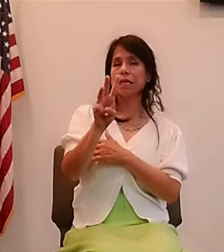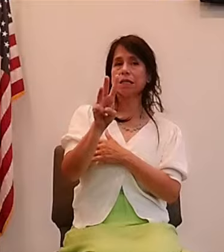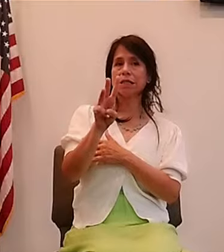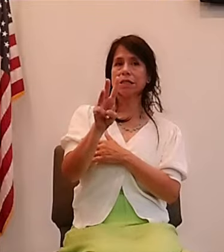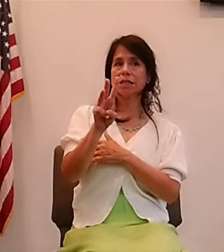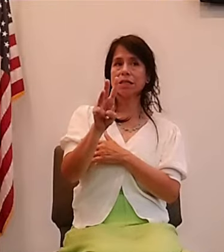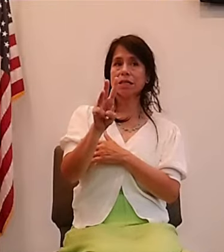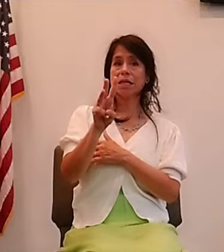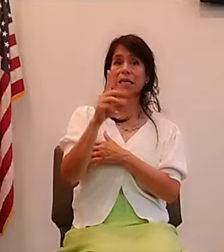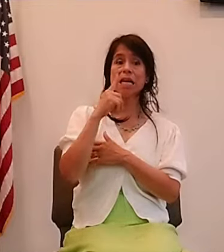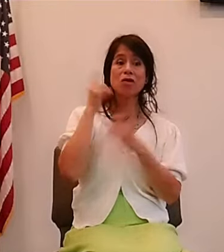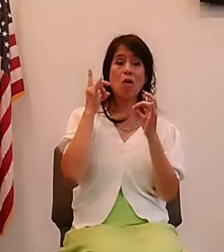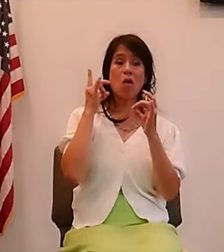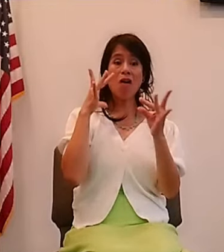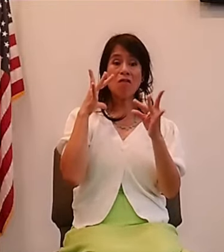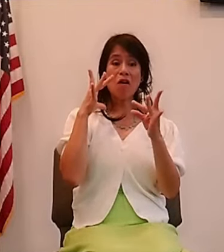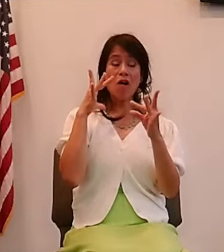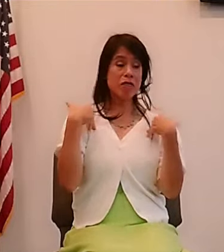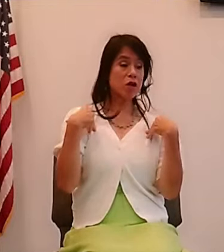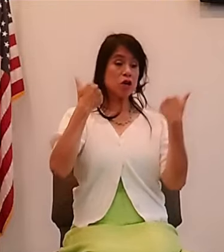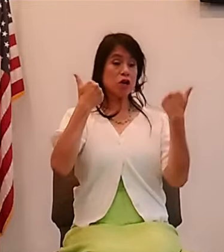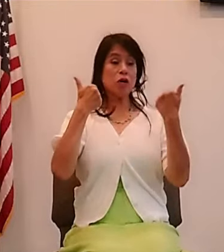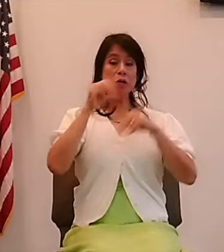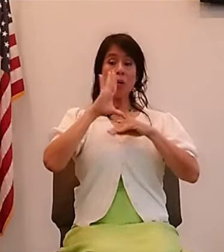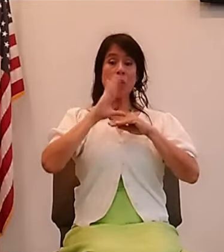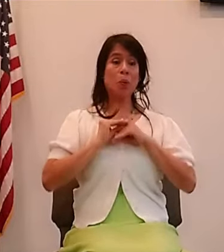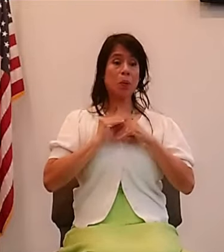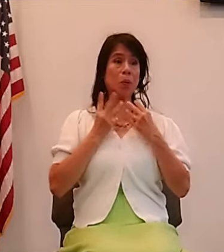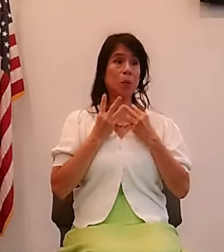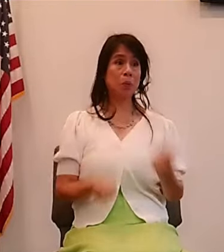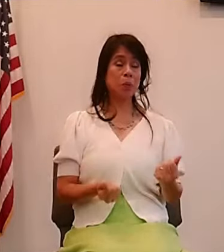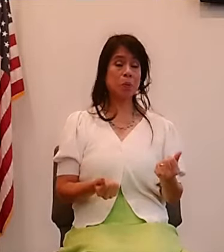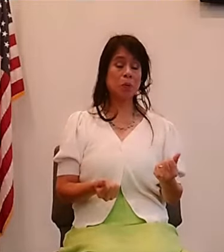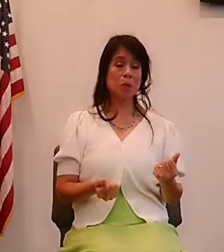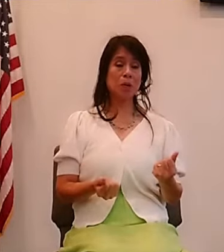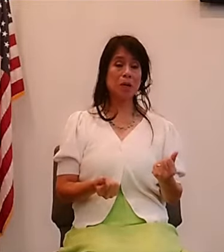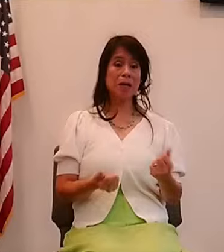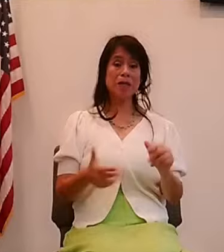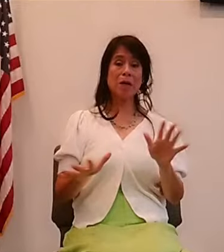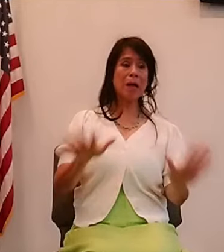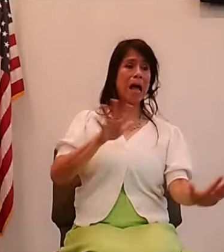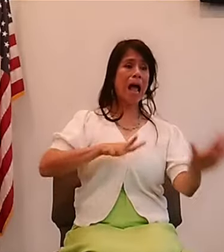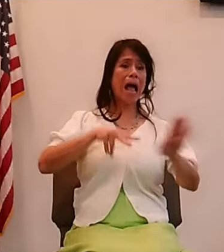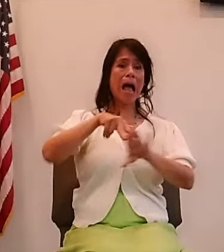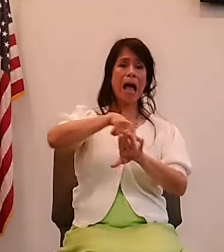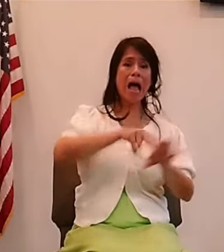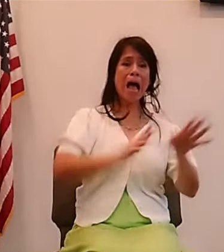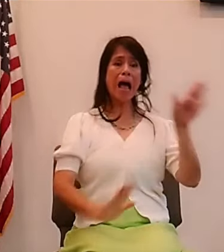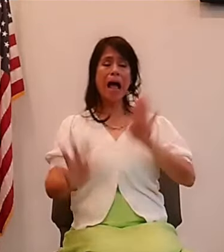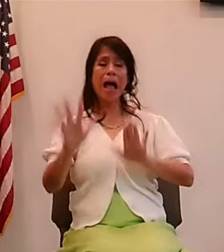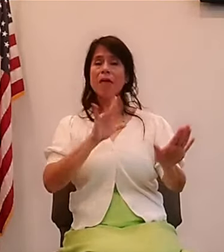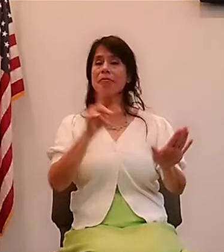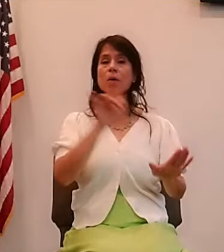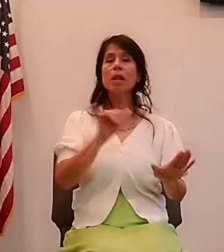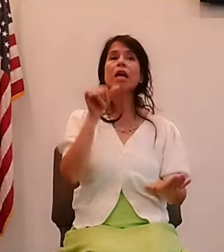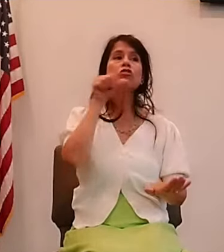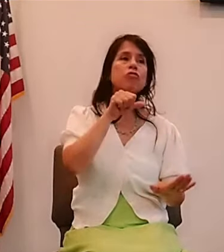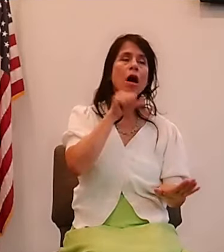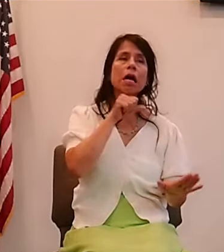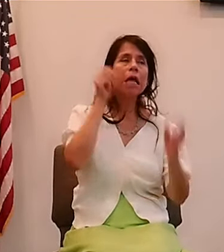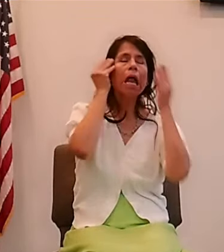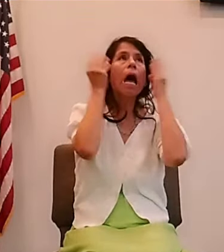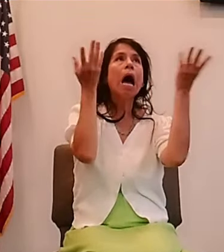their peril, their courage melted away. They reeled and staggered like drunken men. They were at their